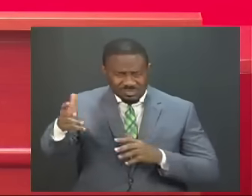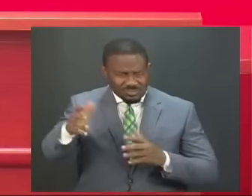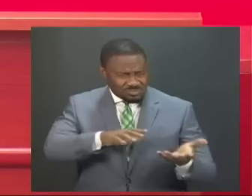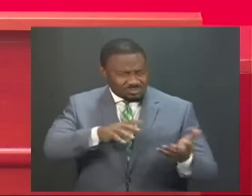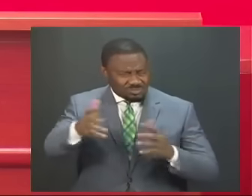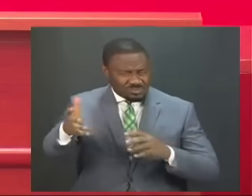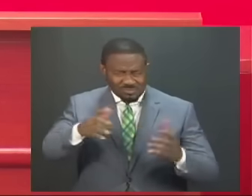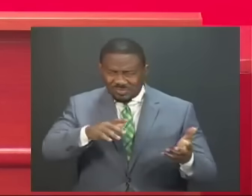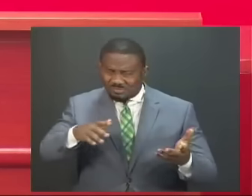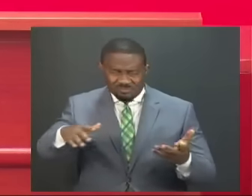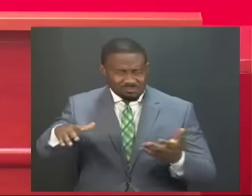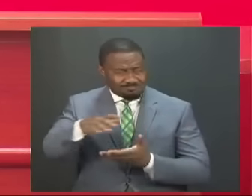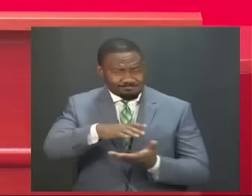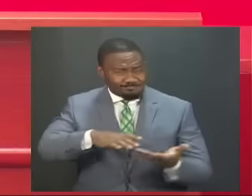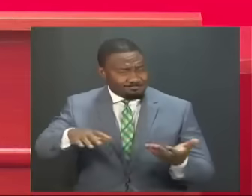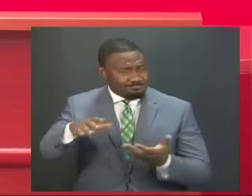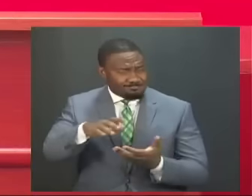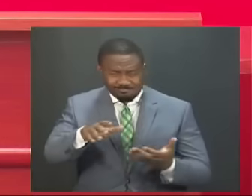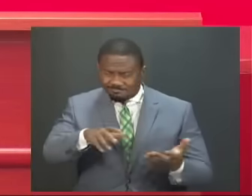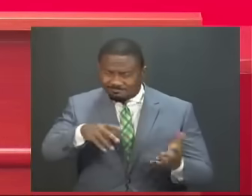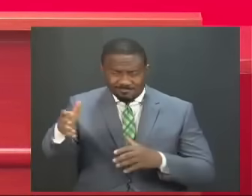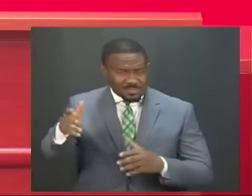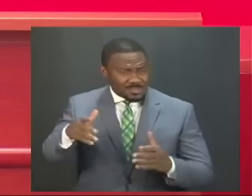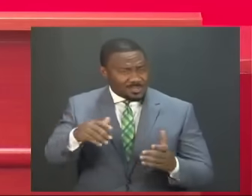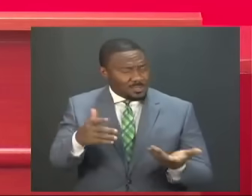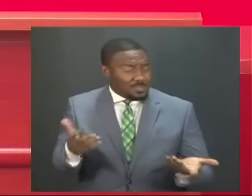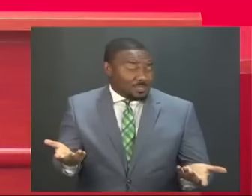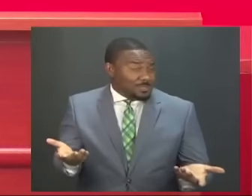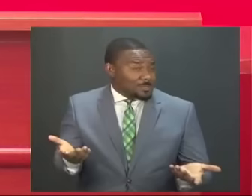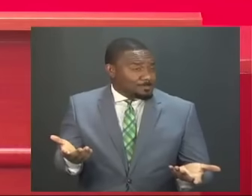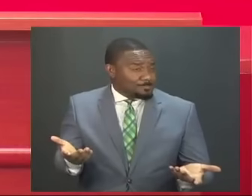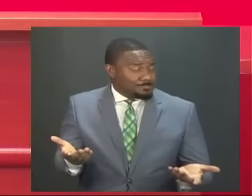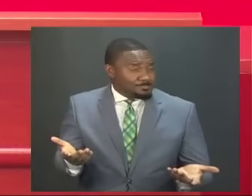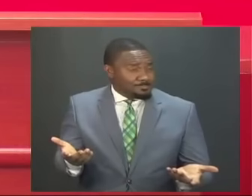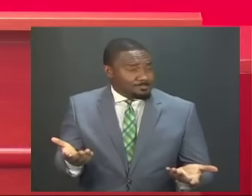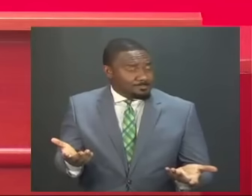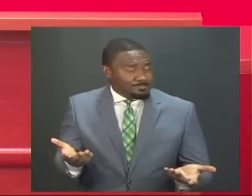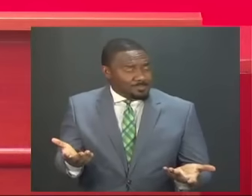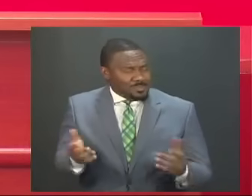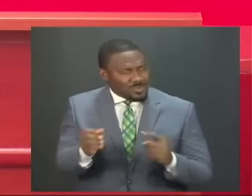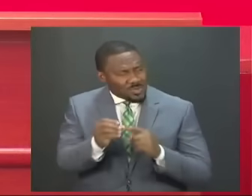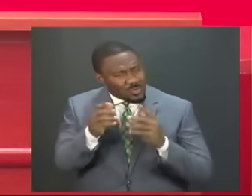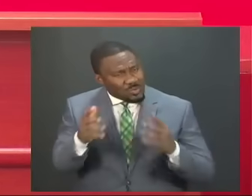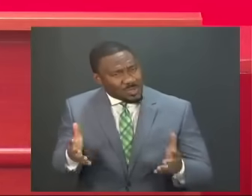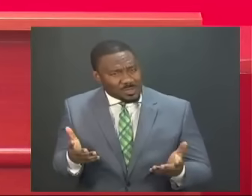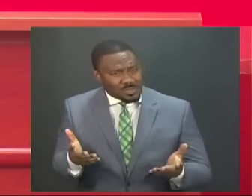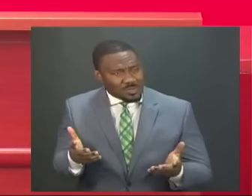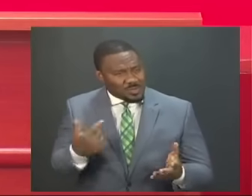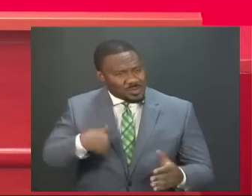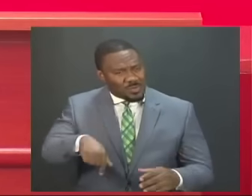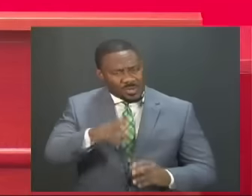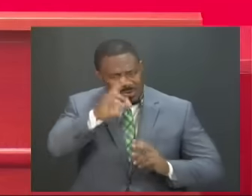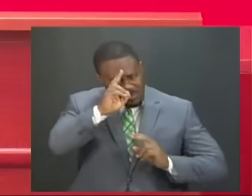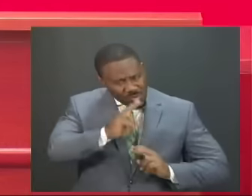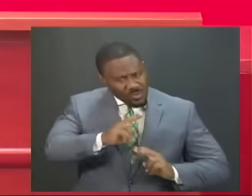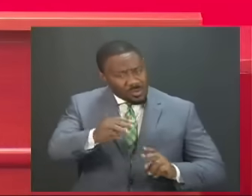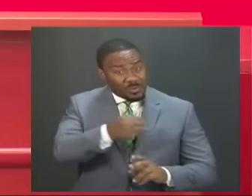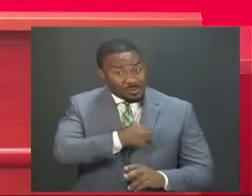disorderly conduct is becoming too much. We are honorable members.